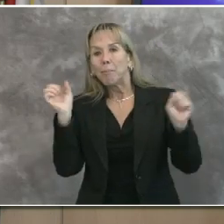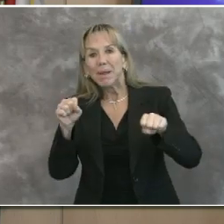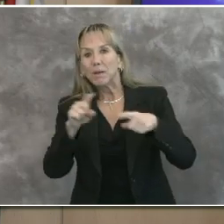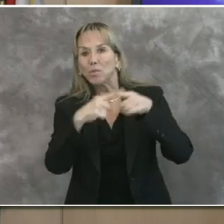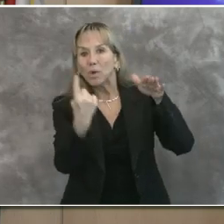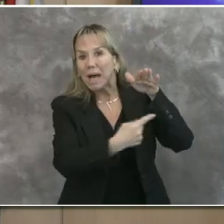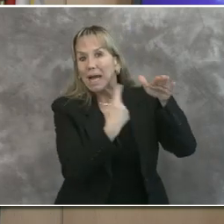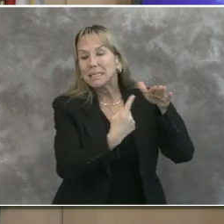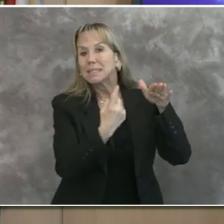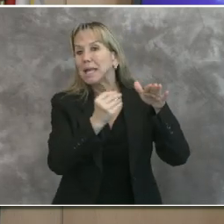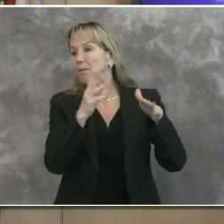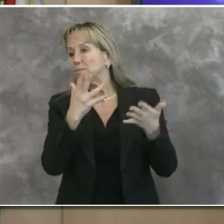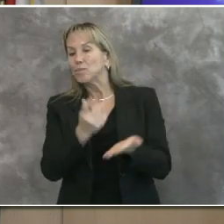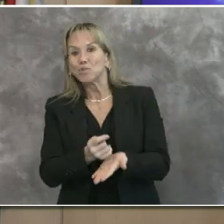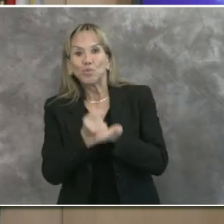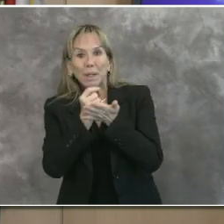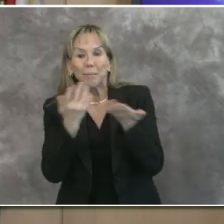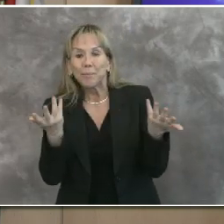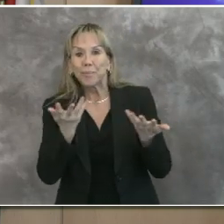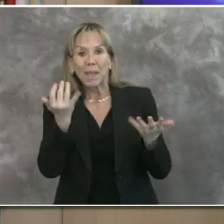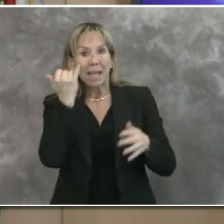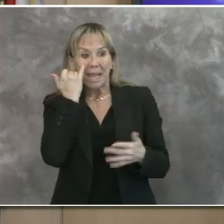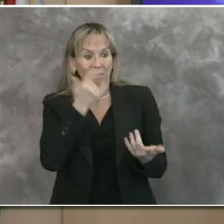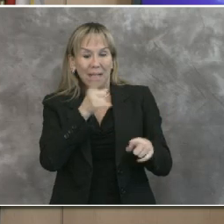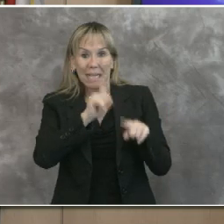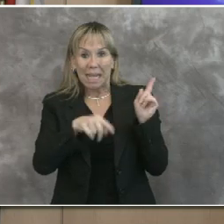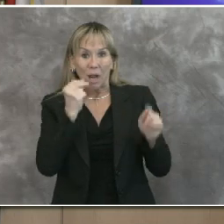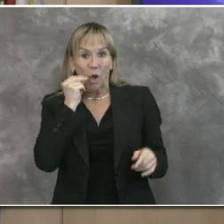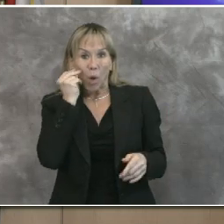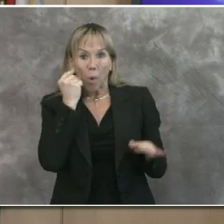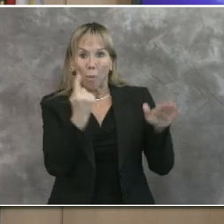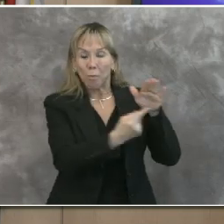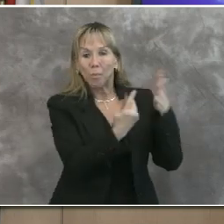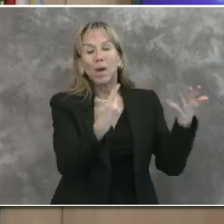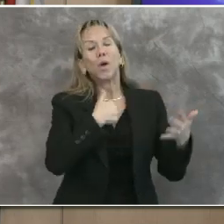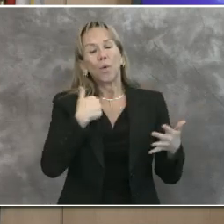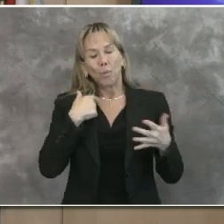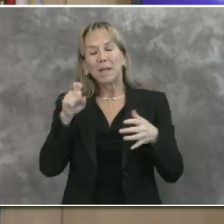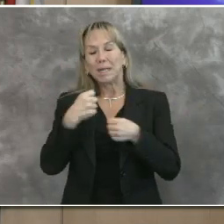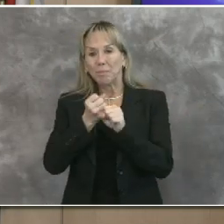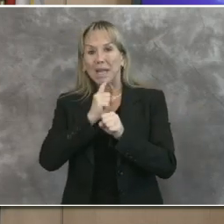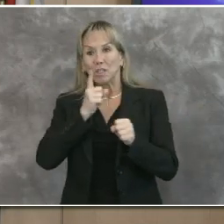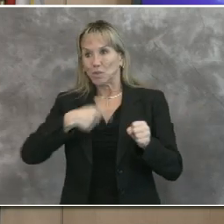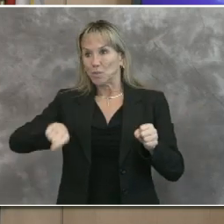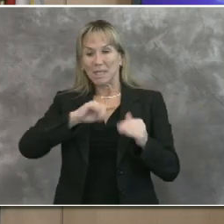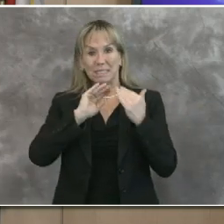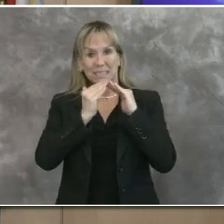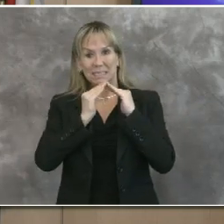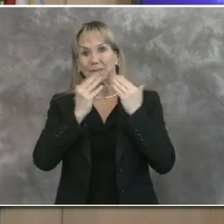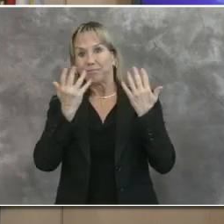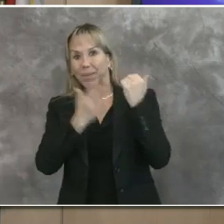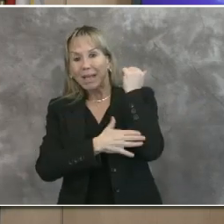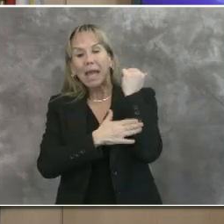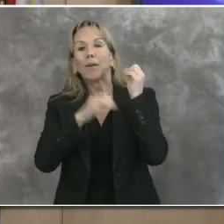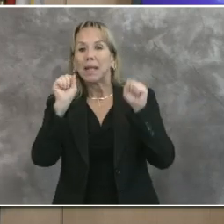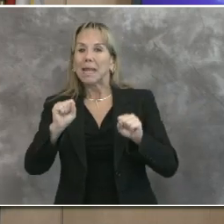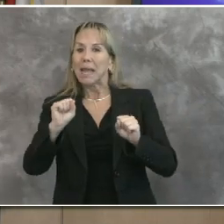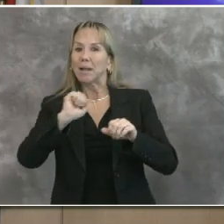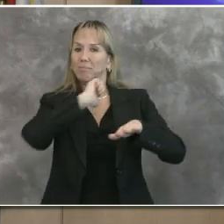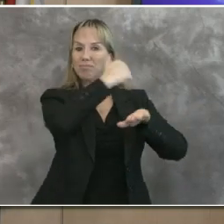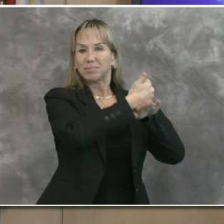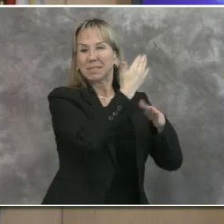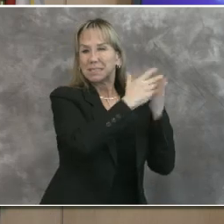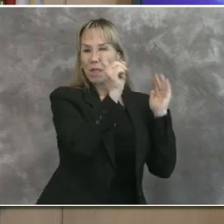to isolate at home, they don't have a home environment that allows it, then we have to make sure that we have the capacity to meet those needs. Again, this is a